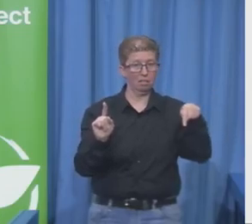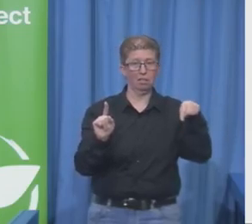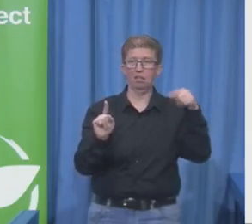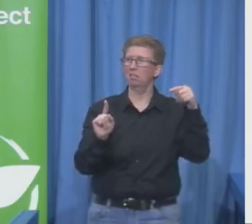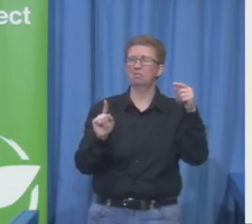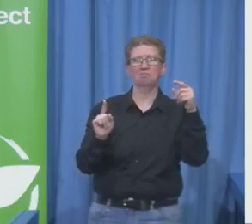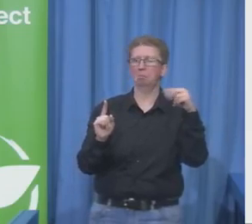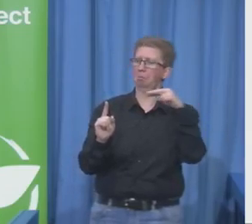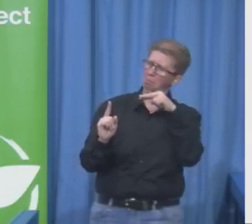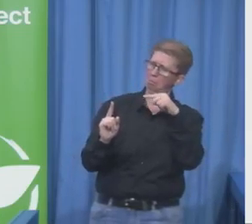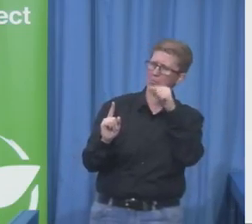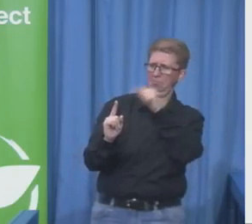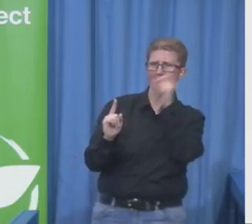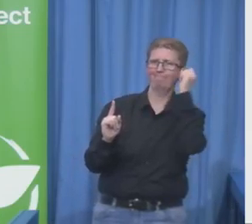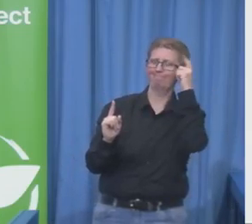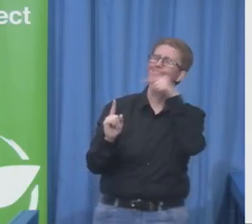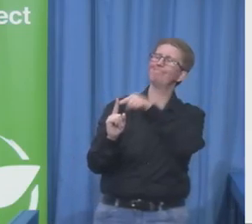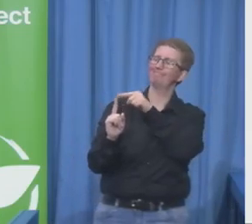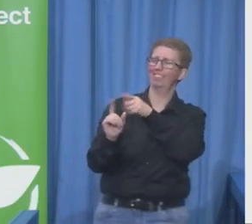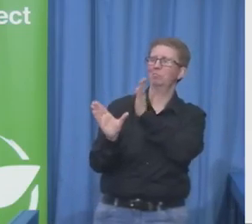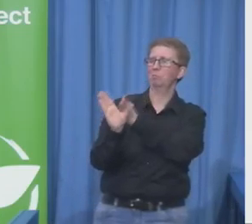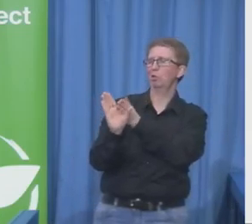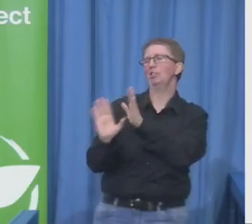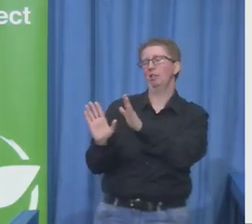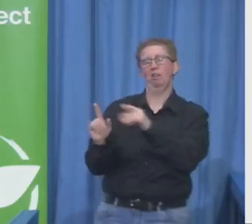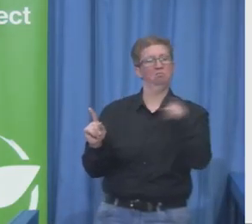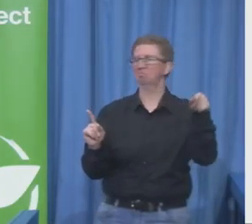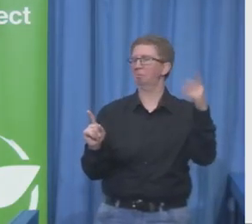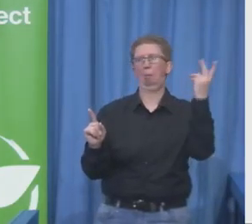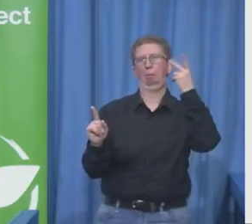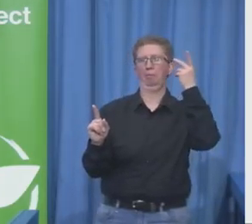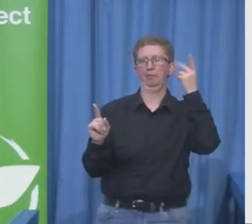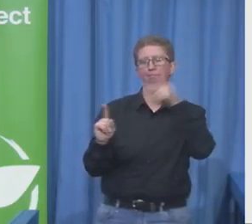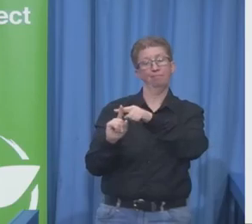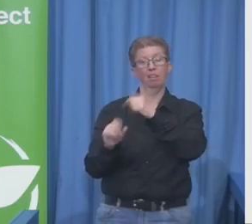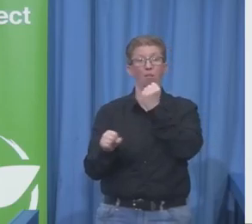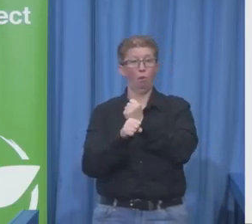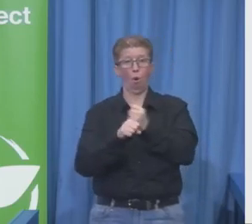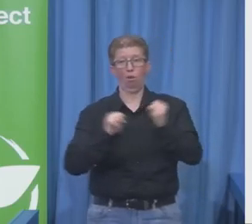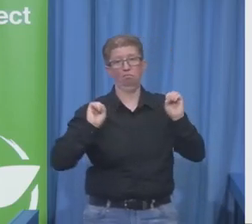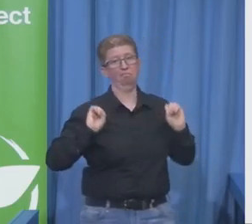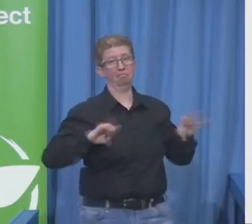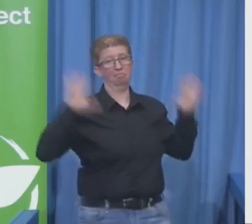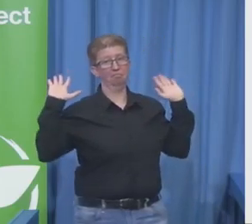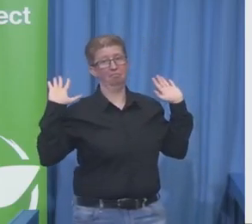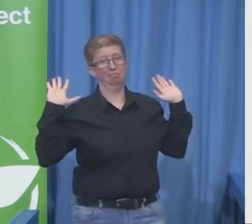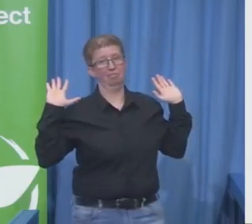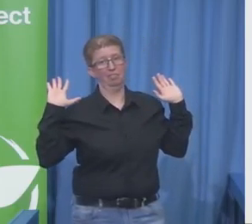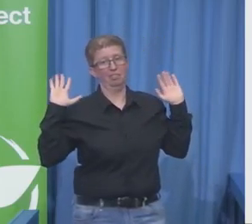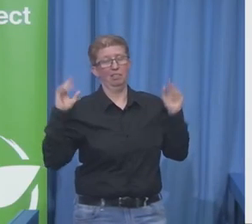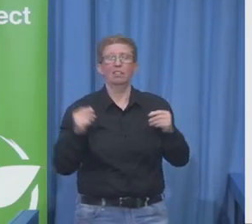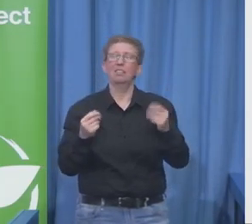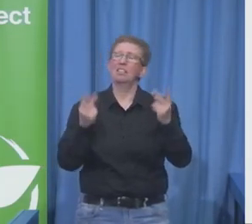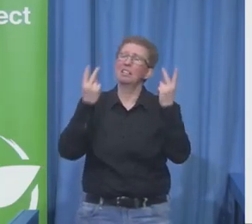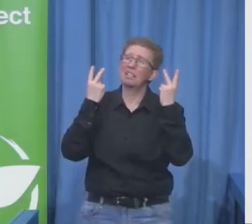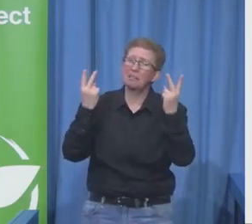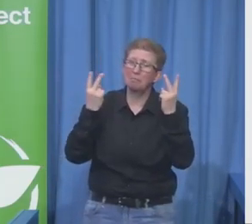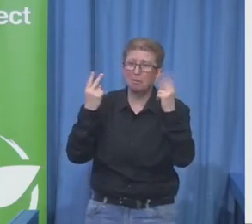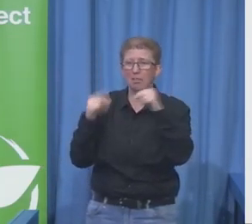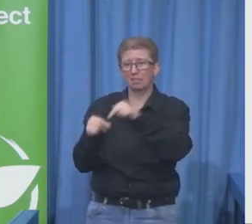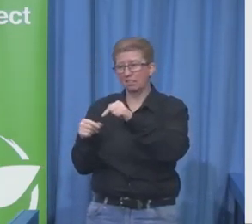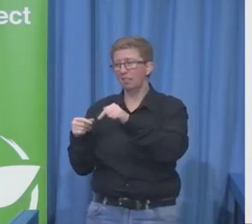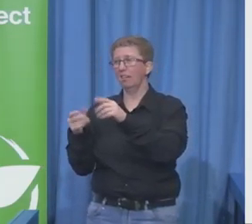positive relationships with friends, family members, and also employers. So whether we are really equipped